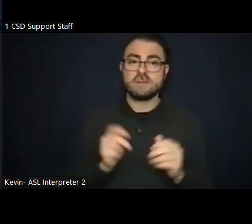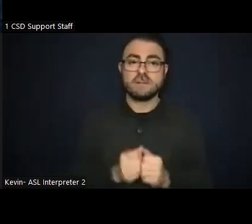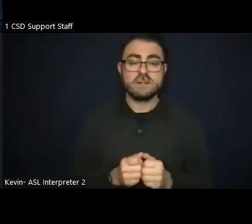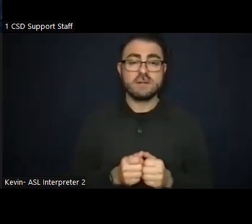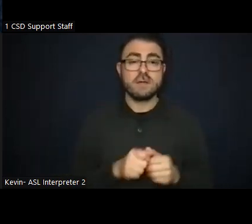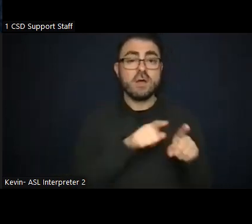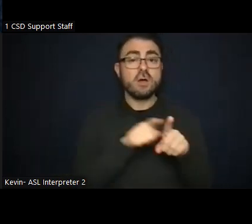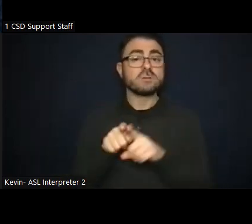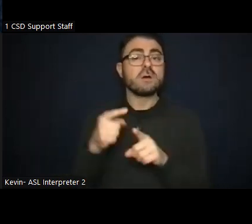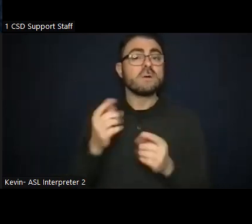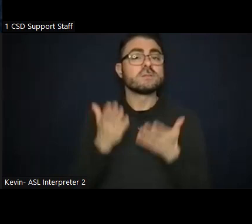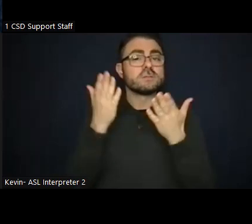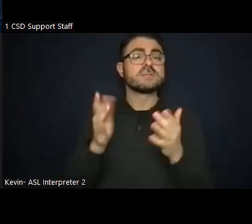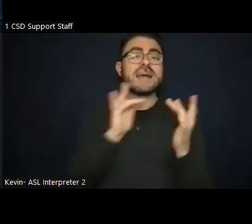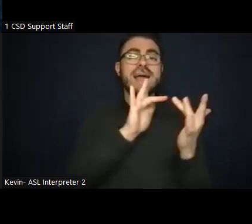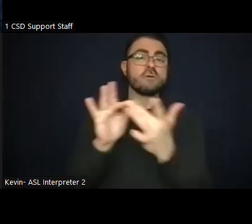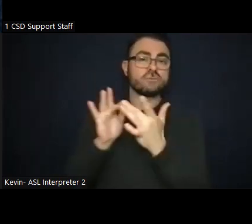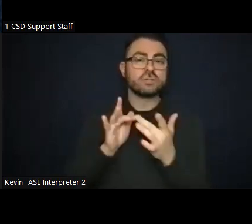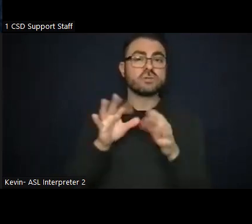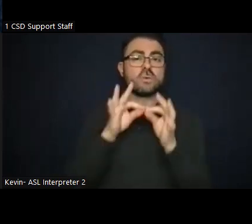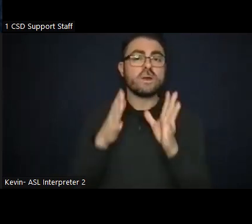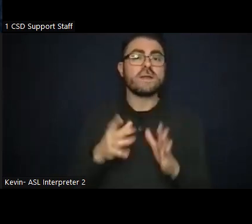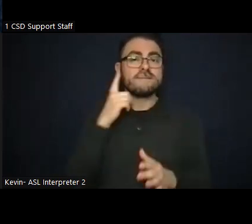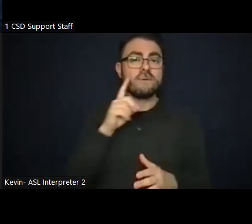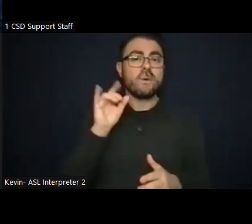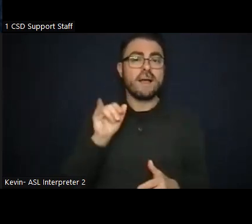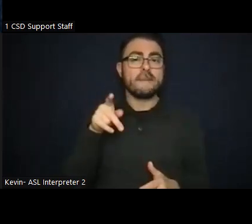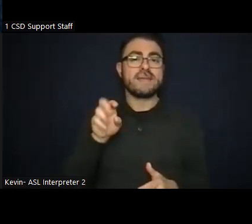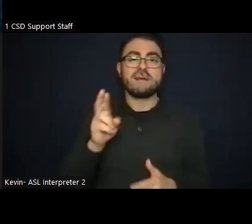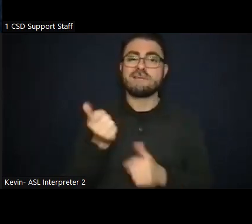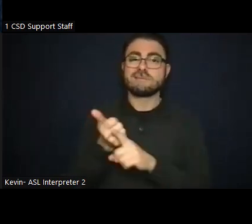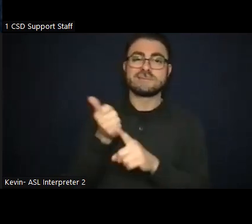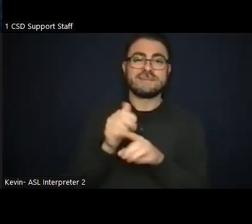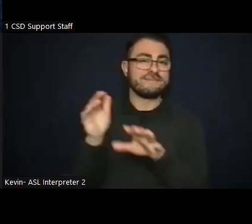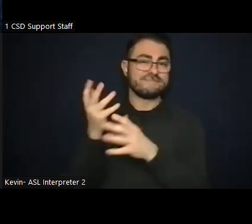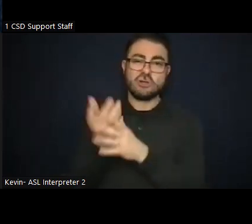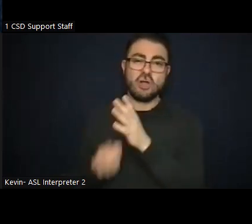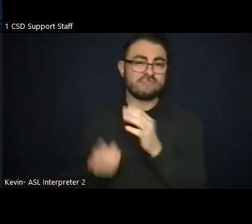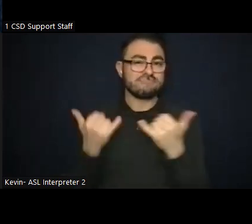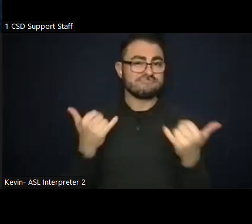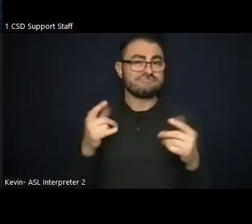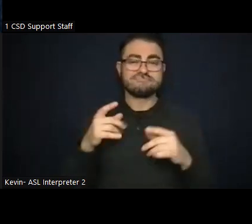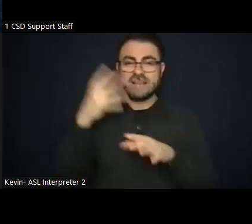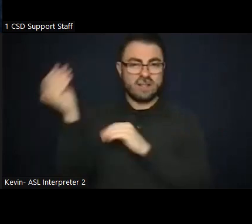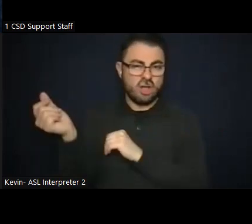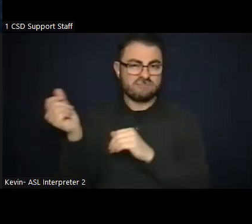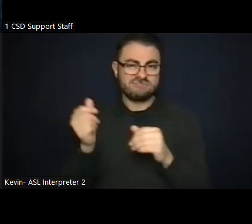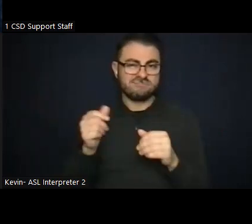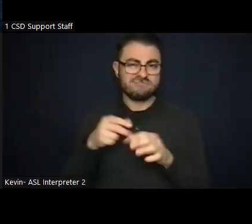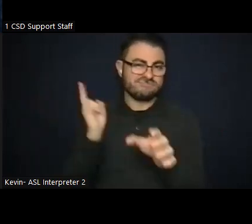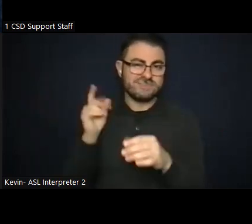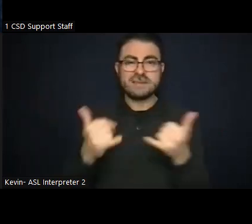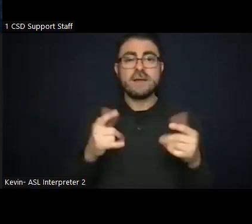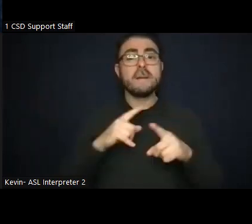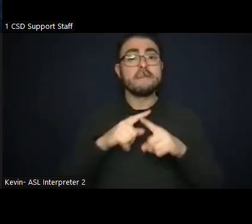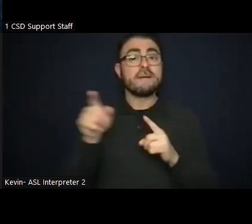know the outreach coordinator for IPR is gone now, but if you look back in the monthly reports that the